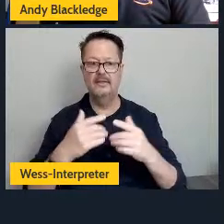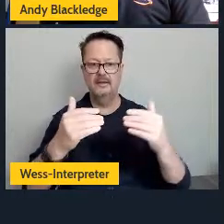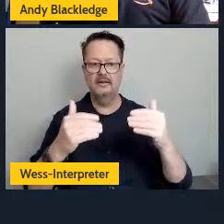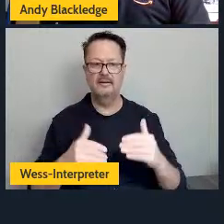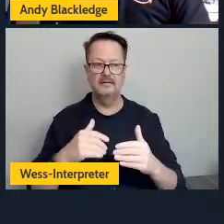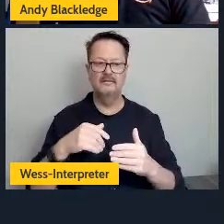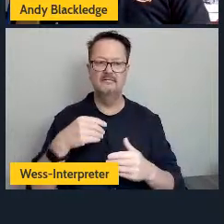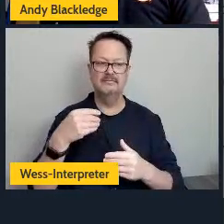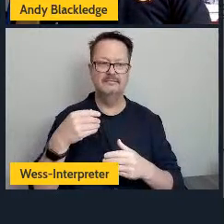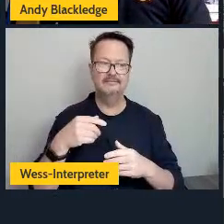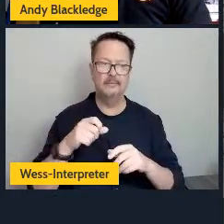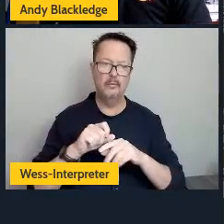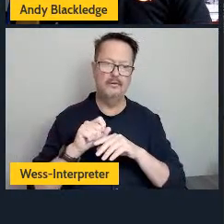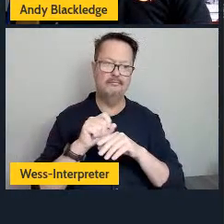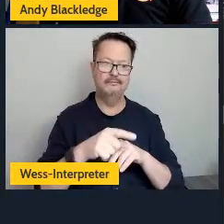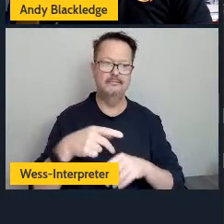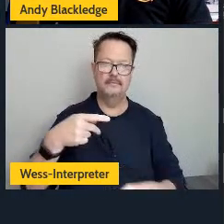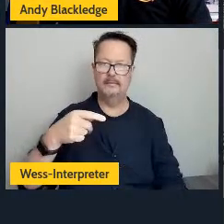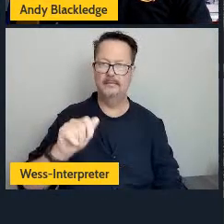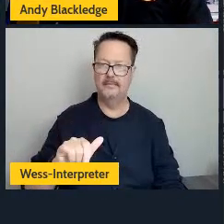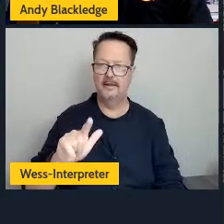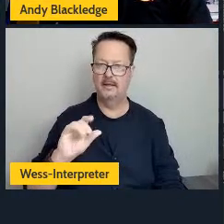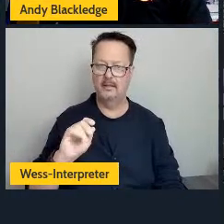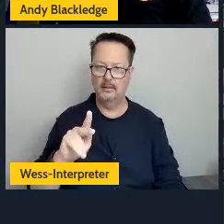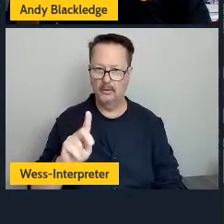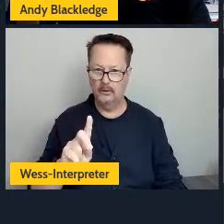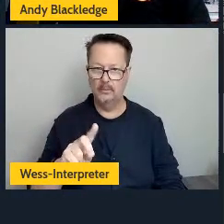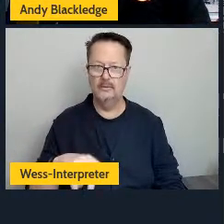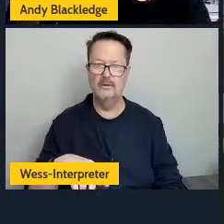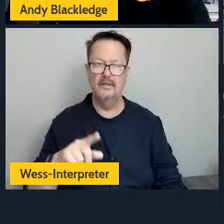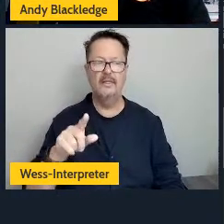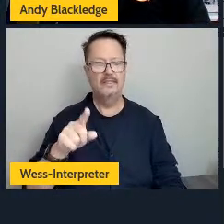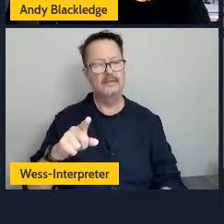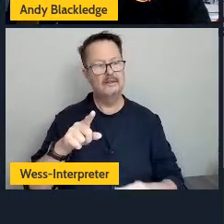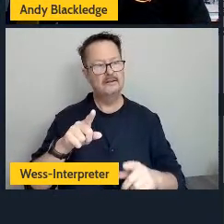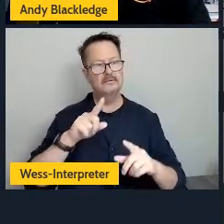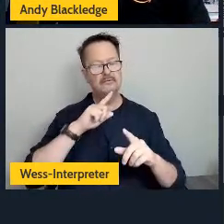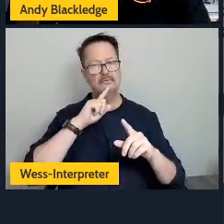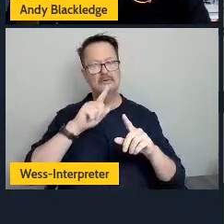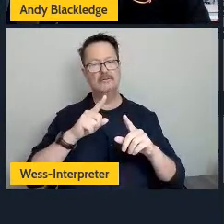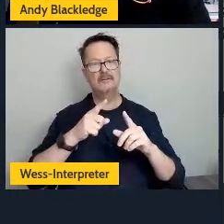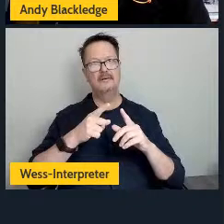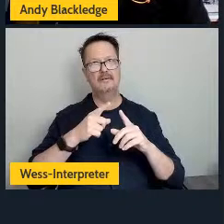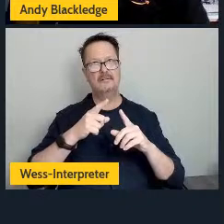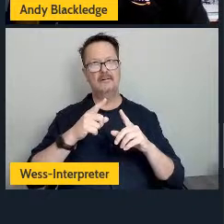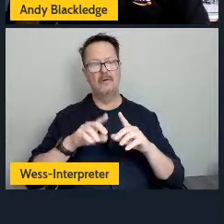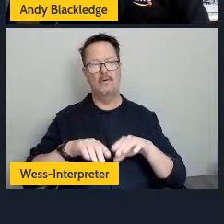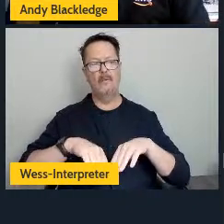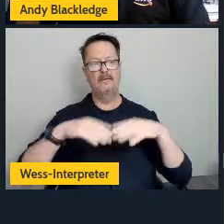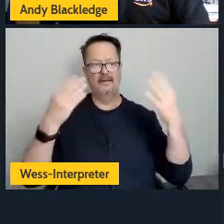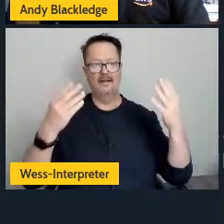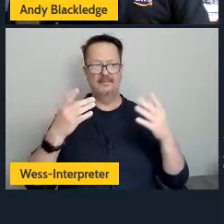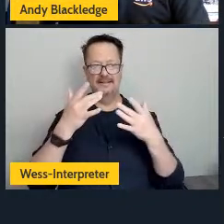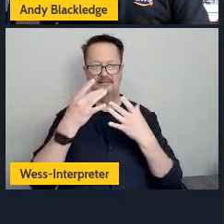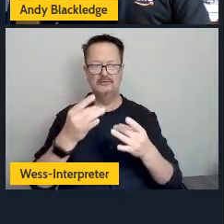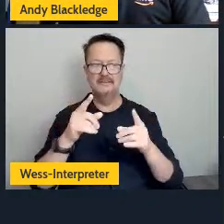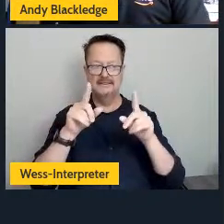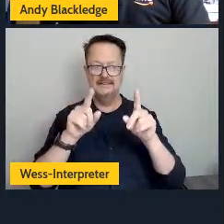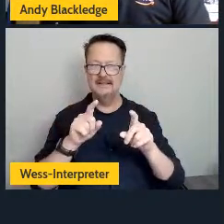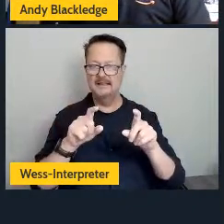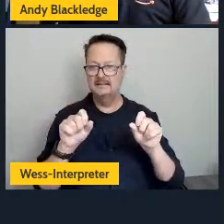payload? So this opens up some interesting testing